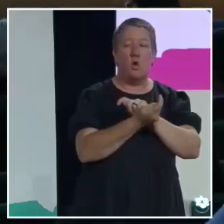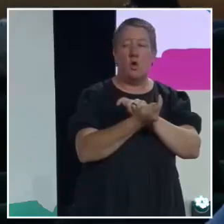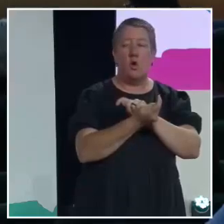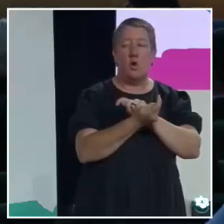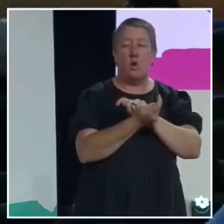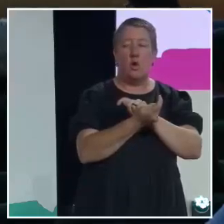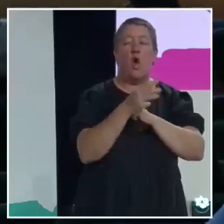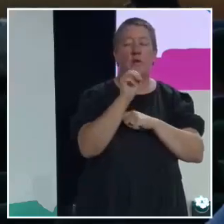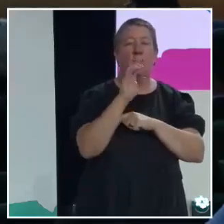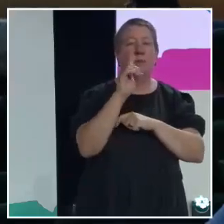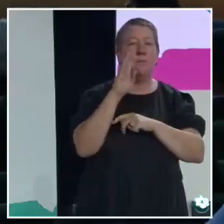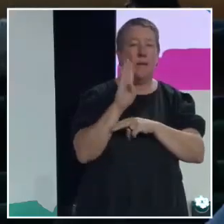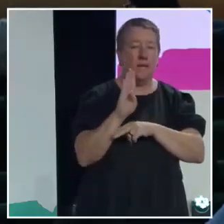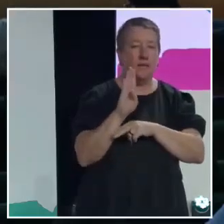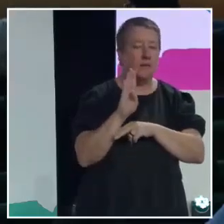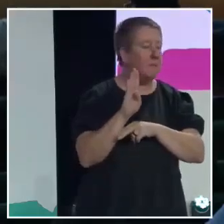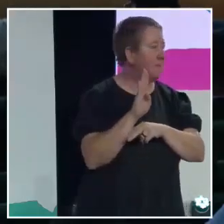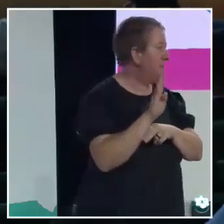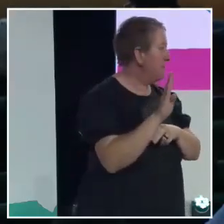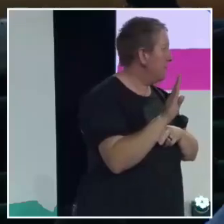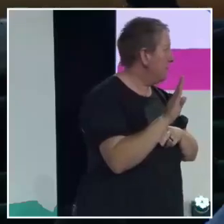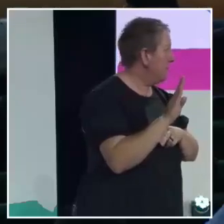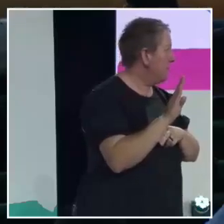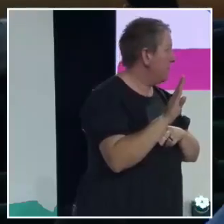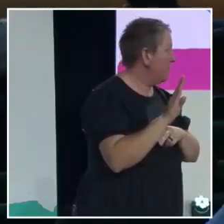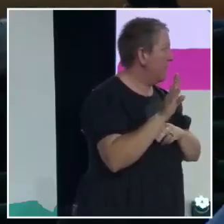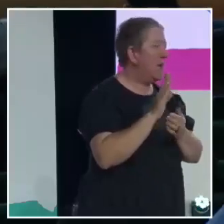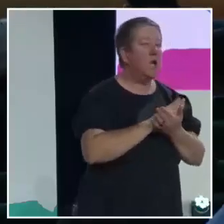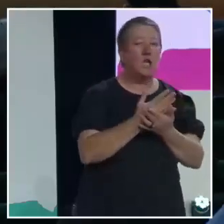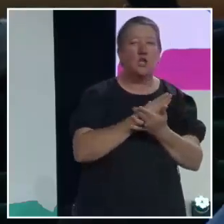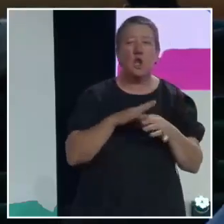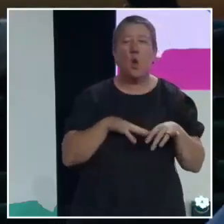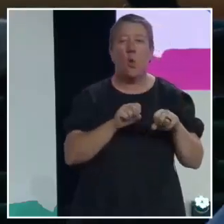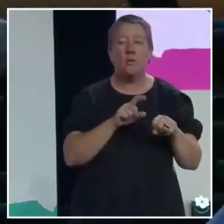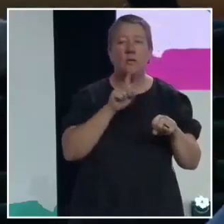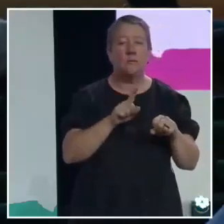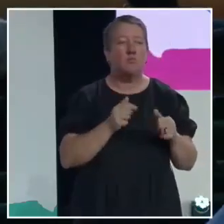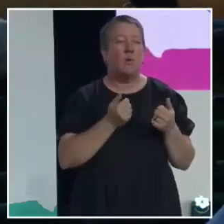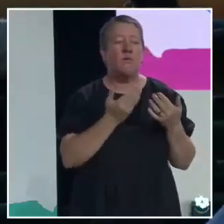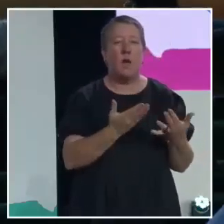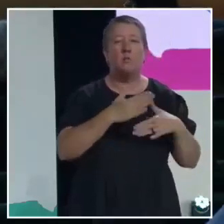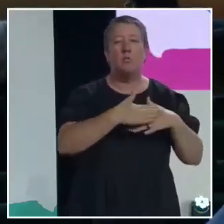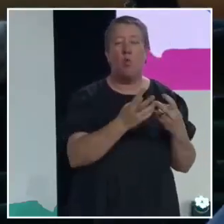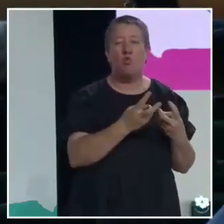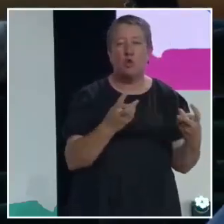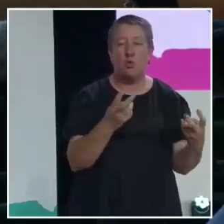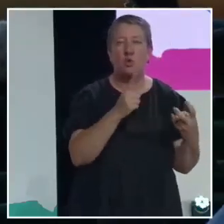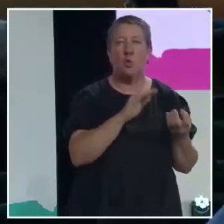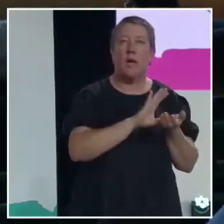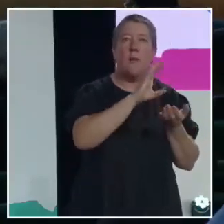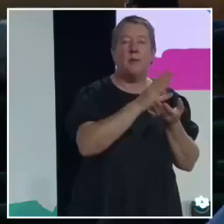MDBs and NDBs, PDBs as well. So shareholders should provide more resources to capitalize their institution,